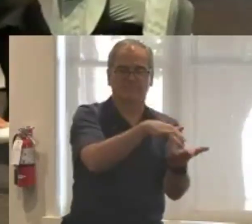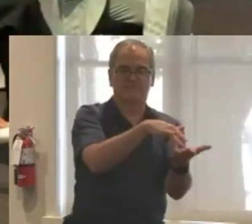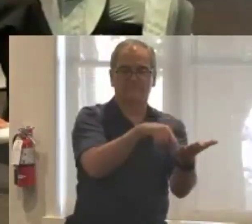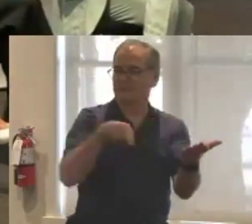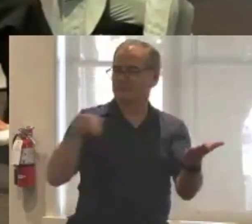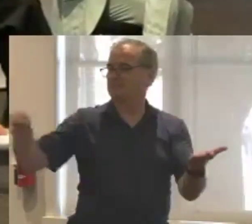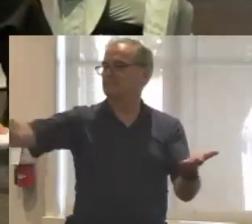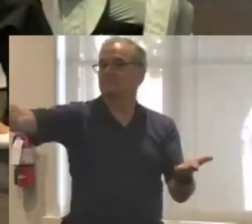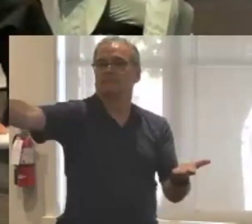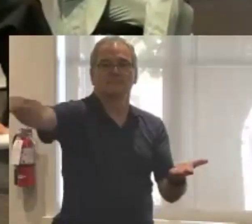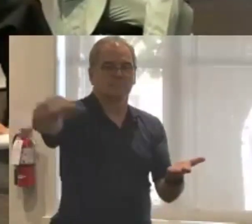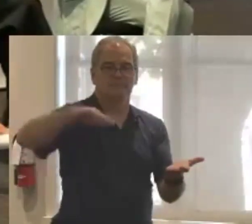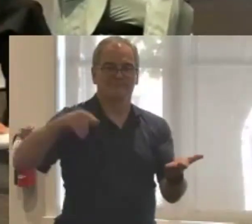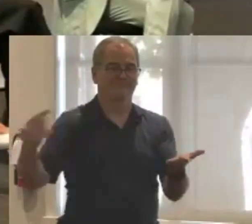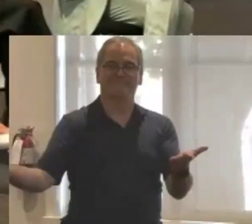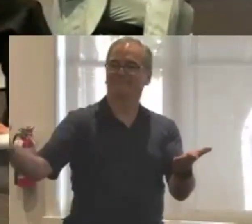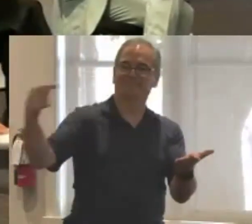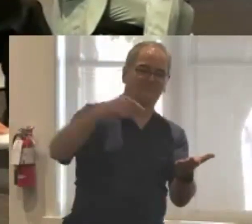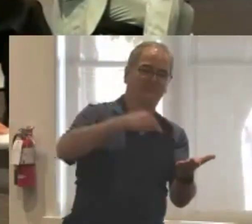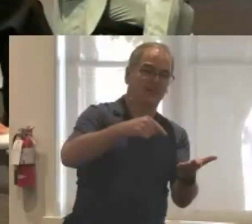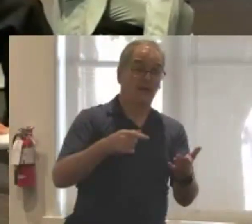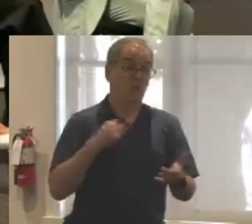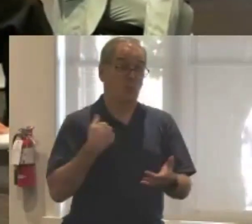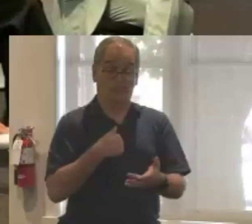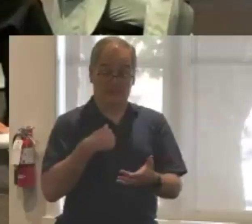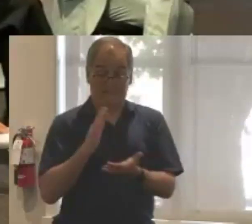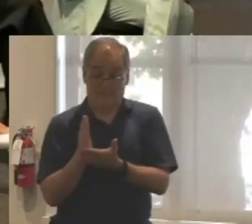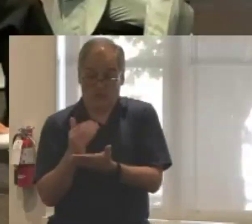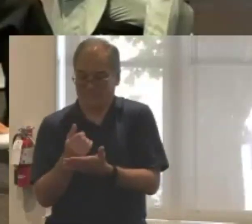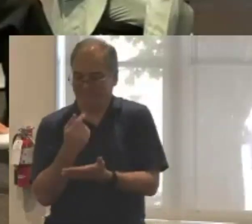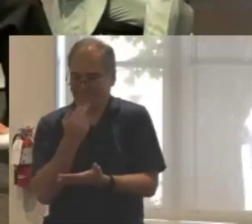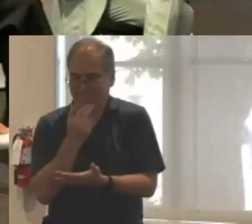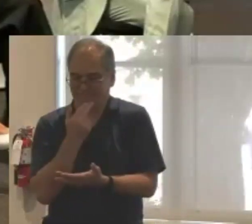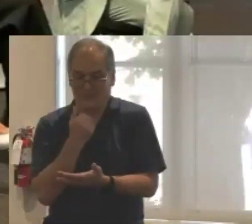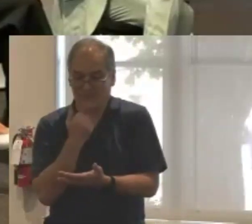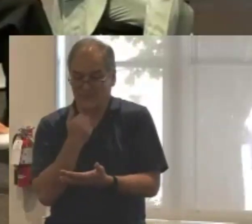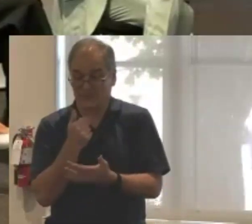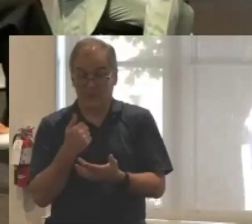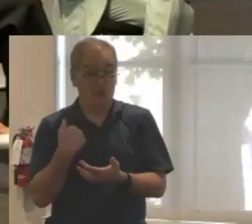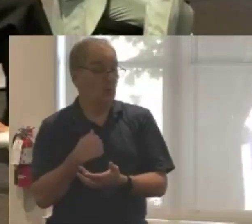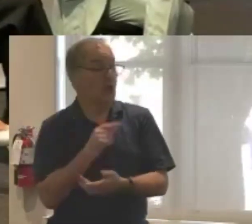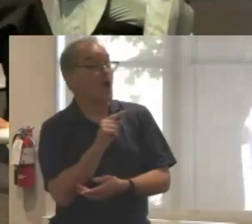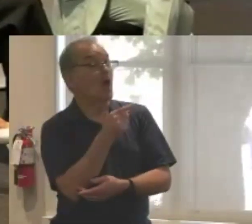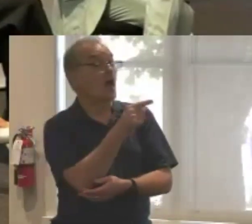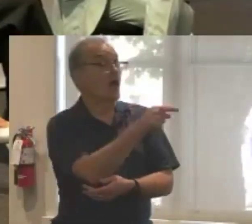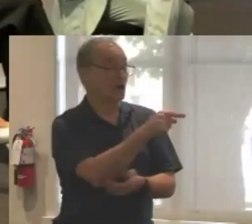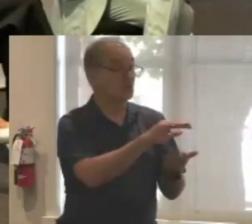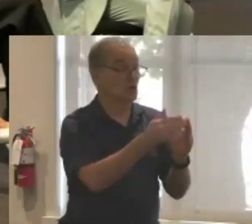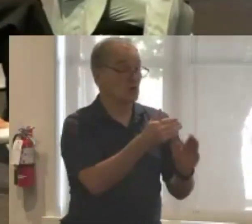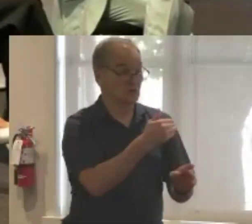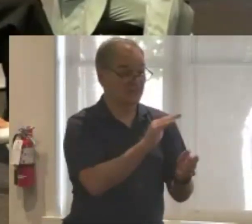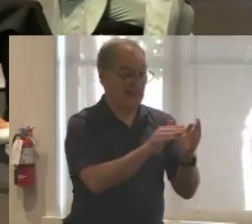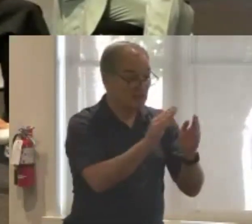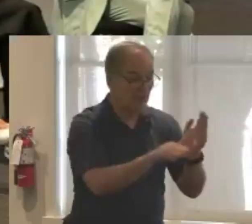our program. We'd love to bring them to Toronto, for downtown Toronto, for a few of the programs, but the challenge of it